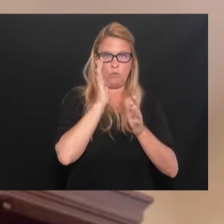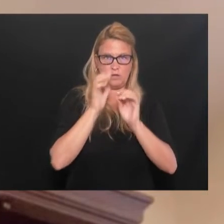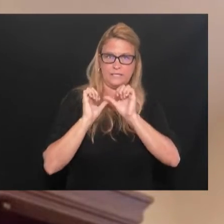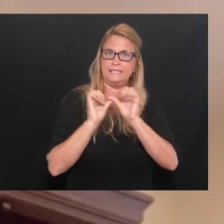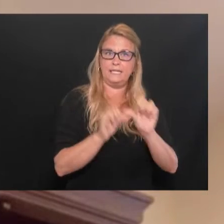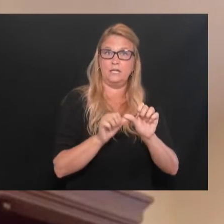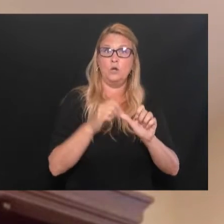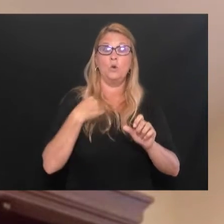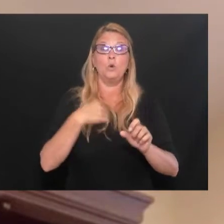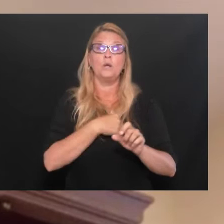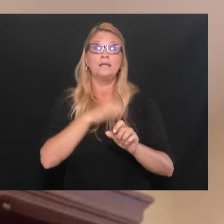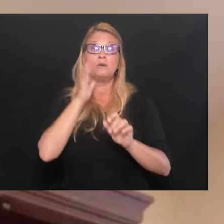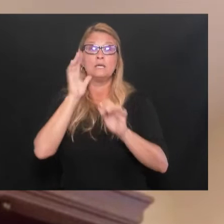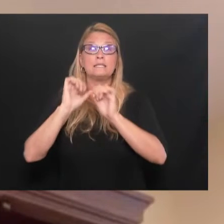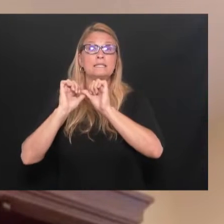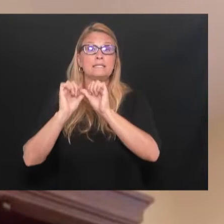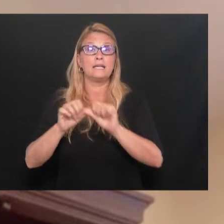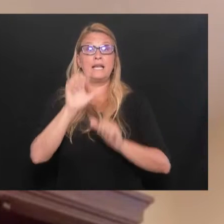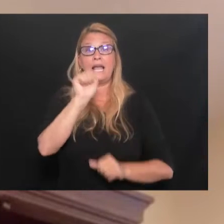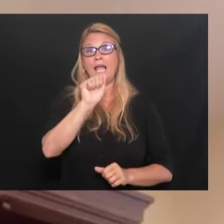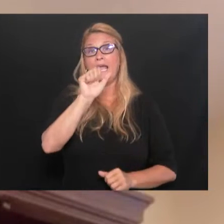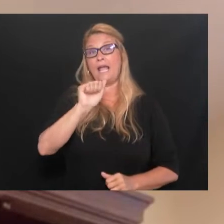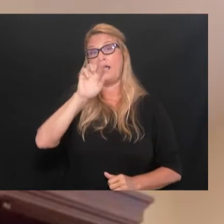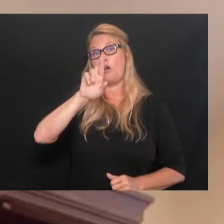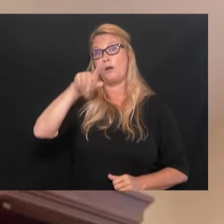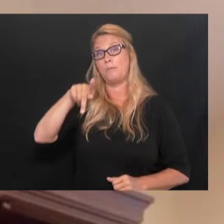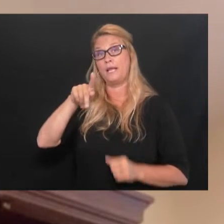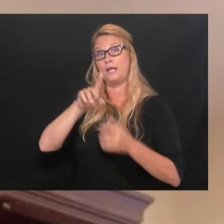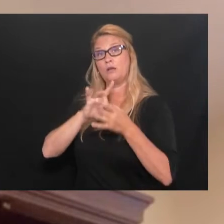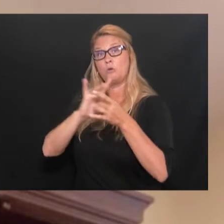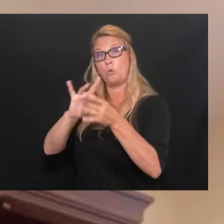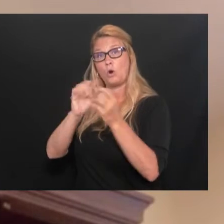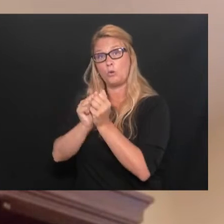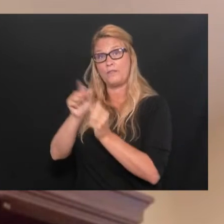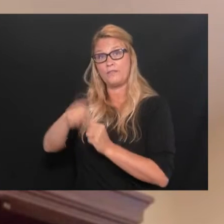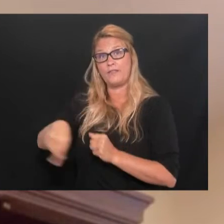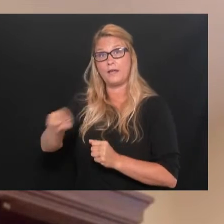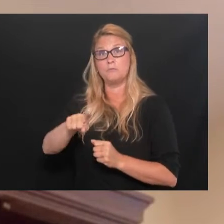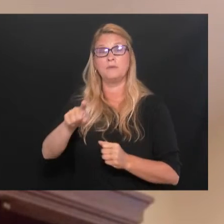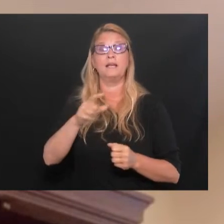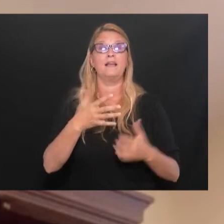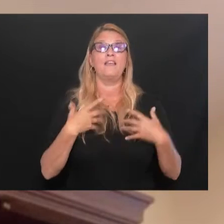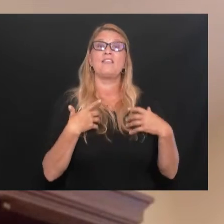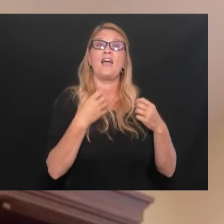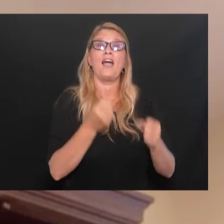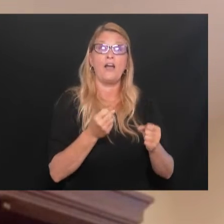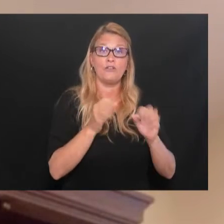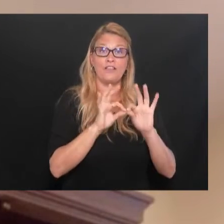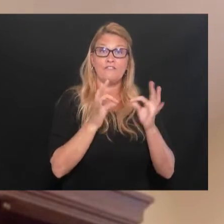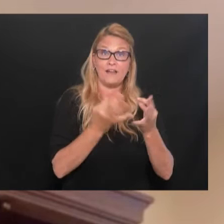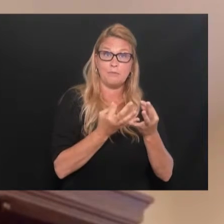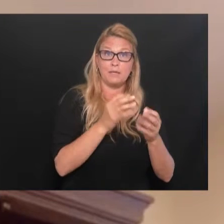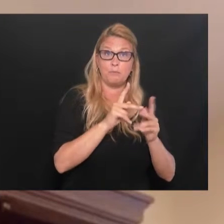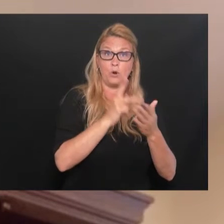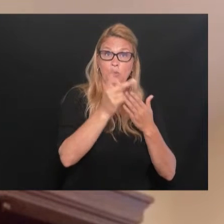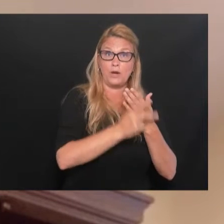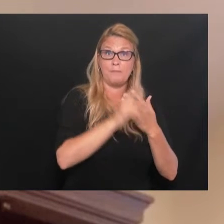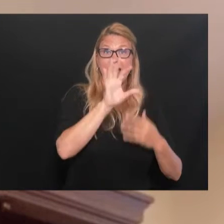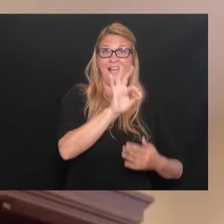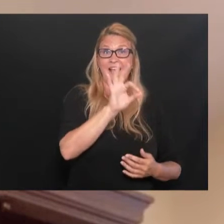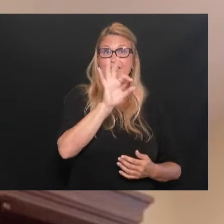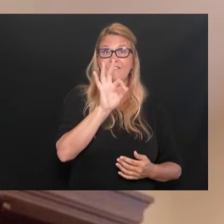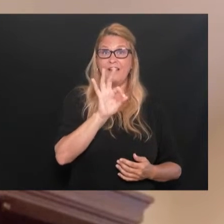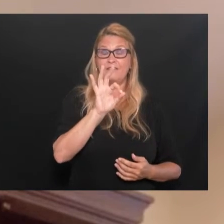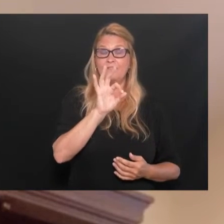our work with groups such as AARP, the Healthy Grand Families Program, and the SSAC will also